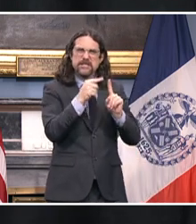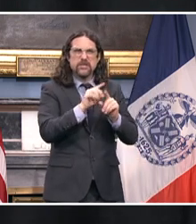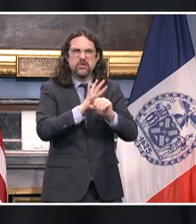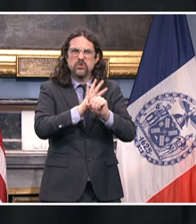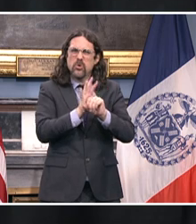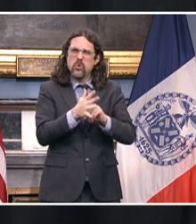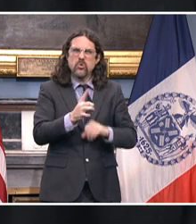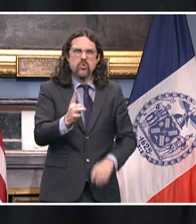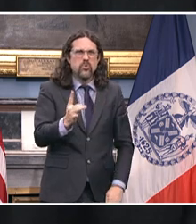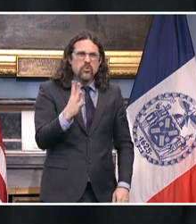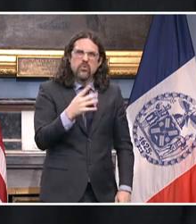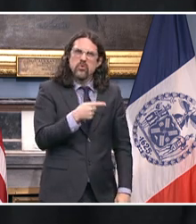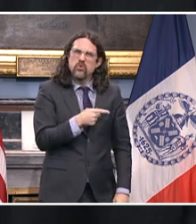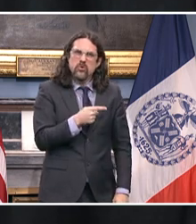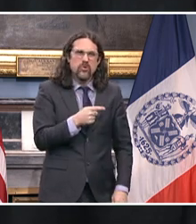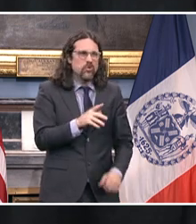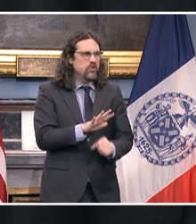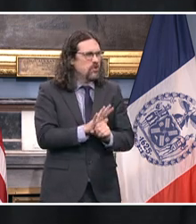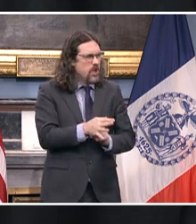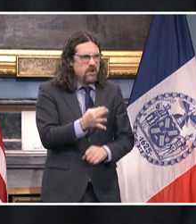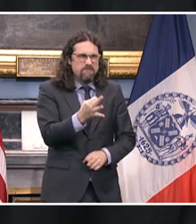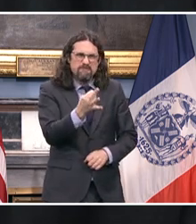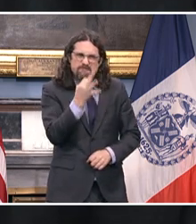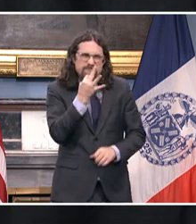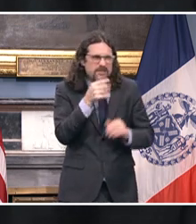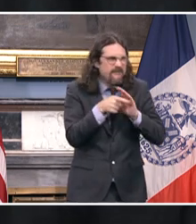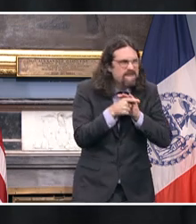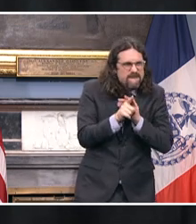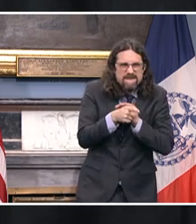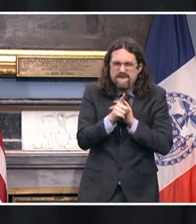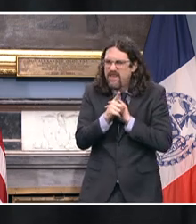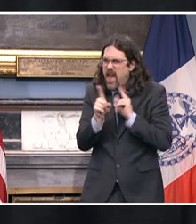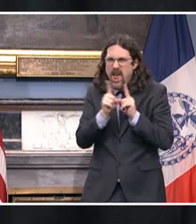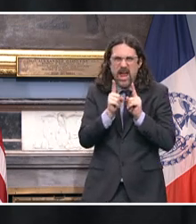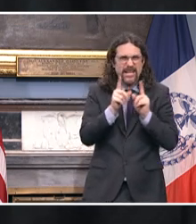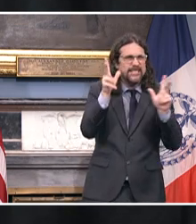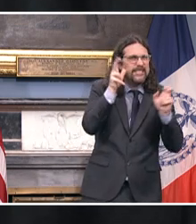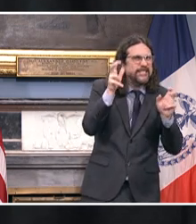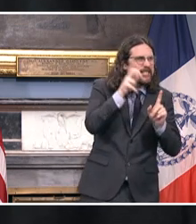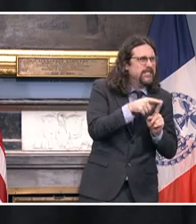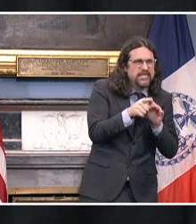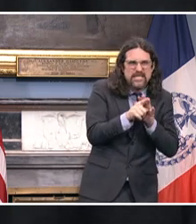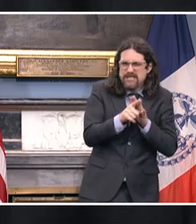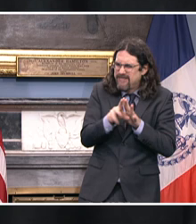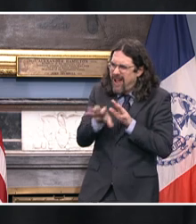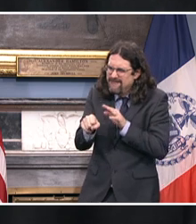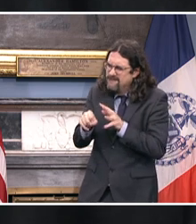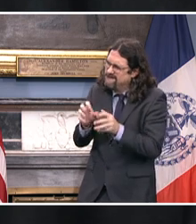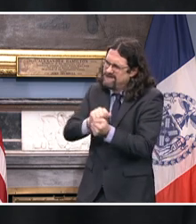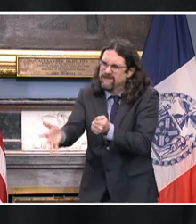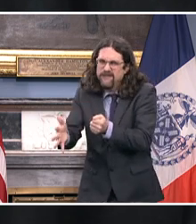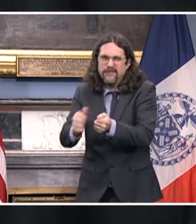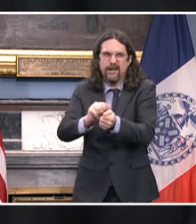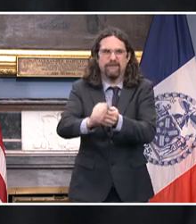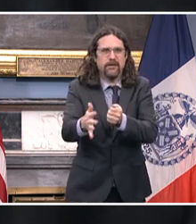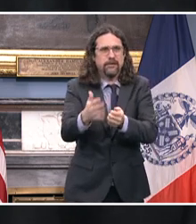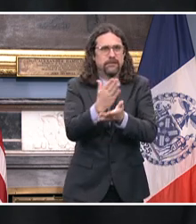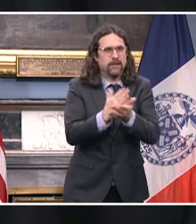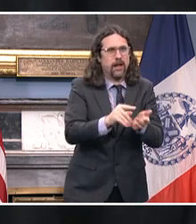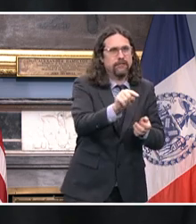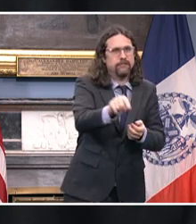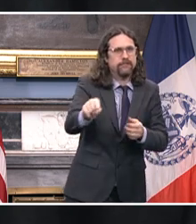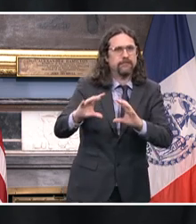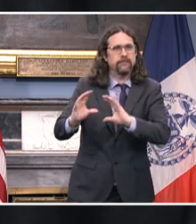in Queens, we see that folks who are low income are suffering, folks who have not had